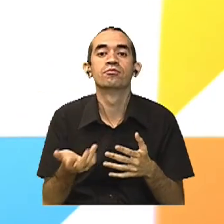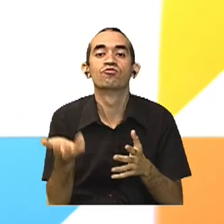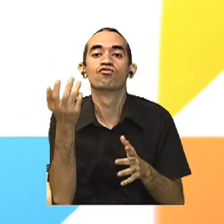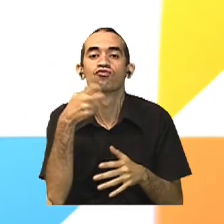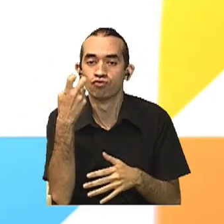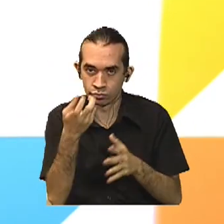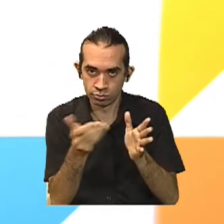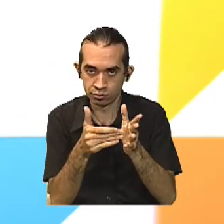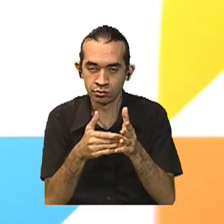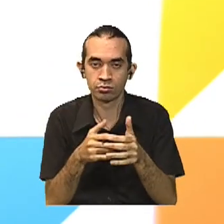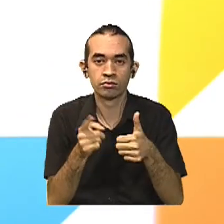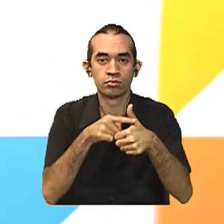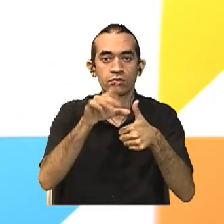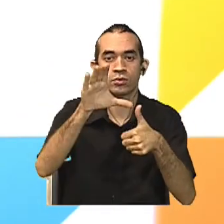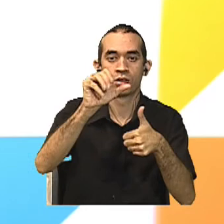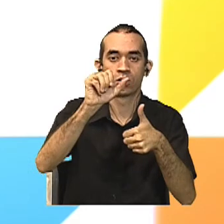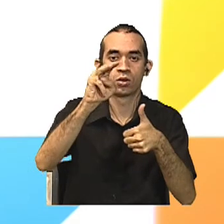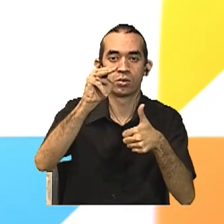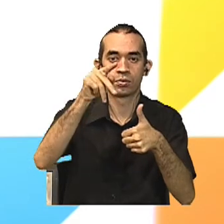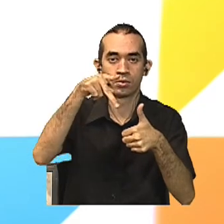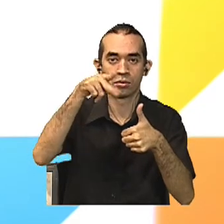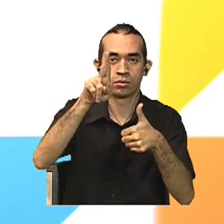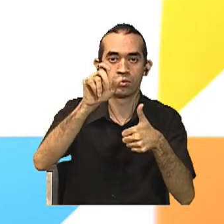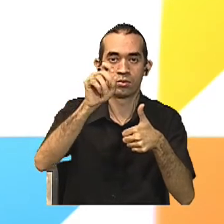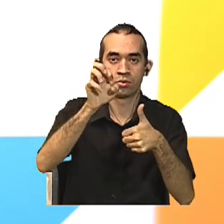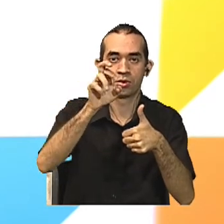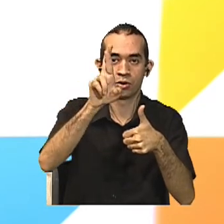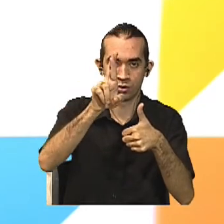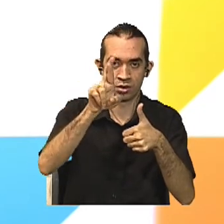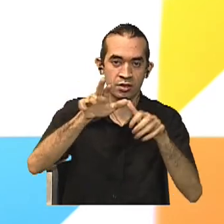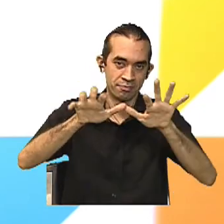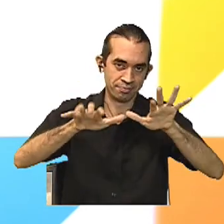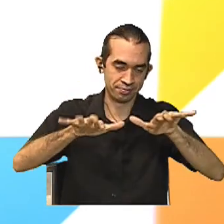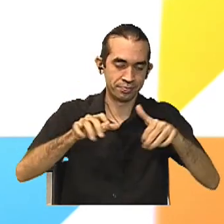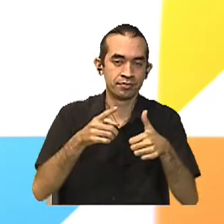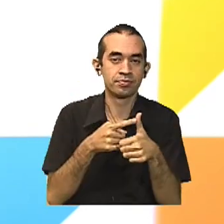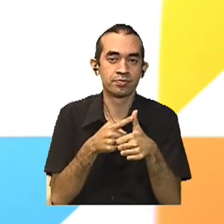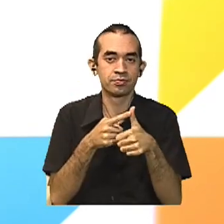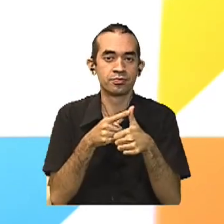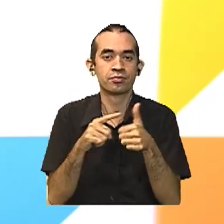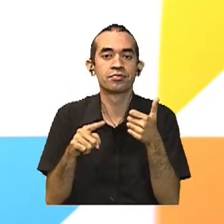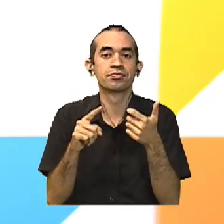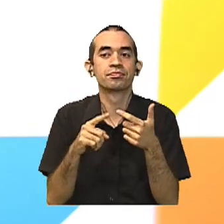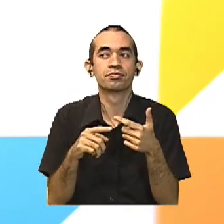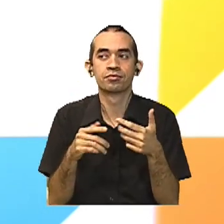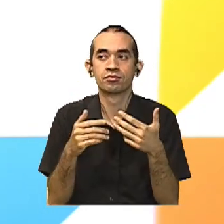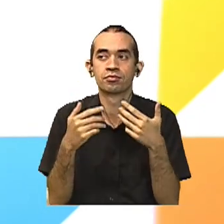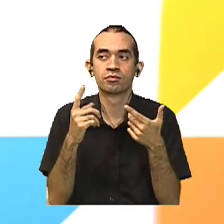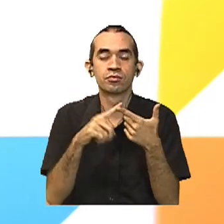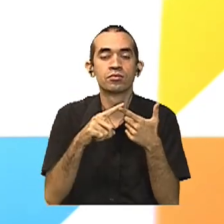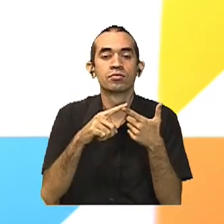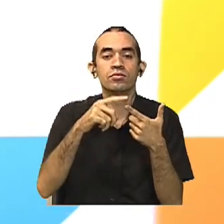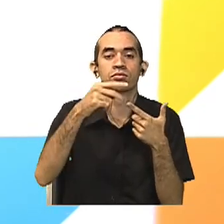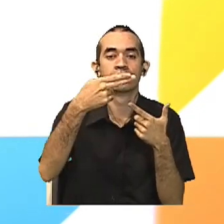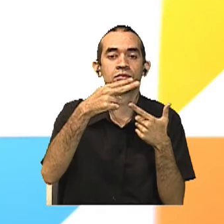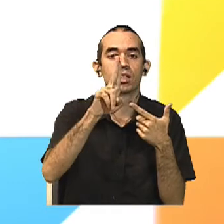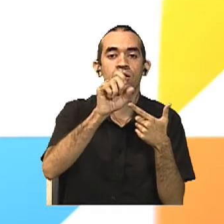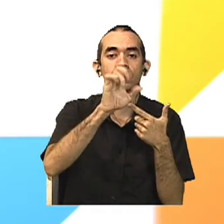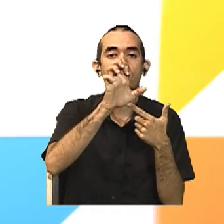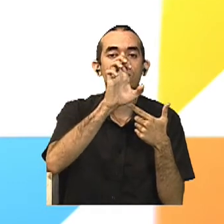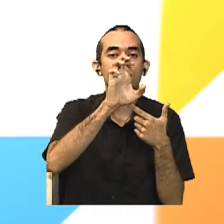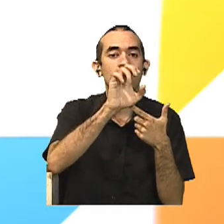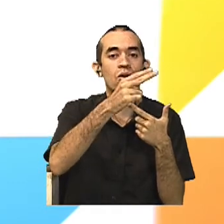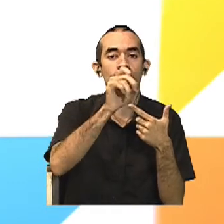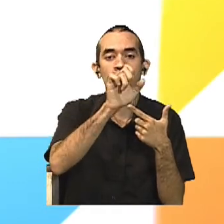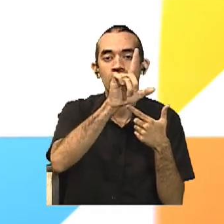me. Computer. Okay, computer. Now you have household